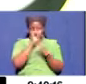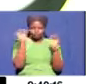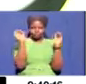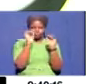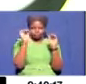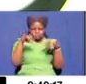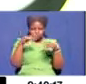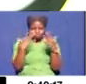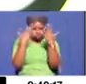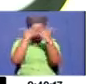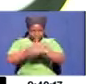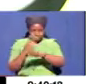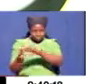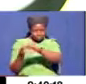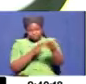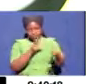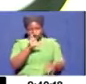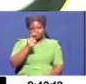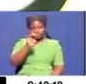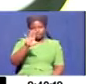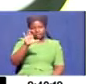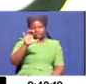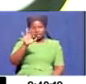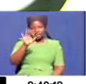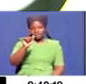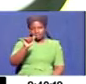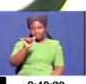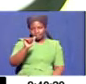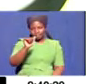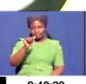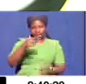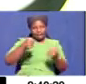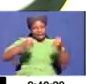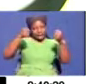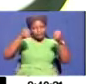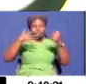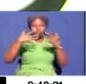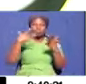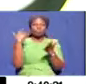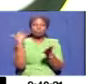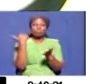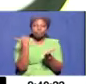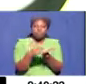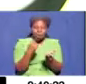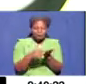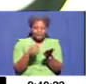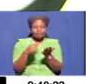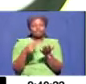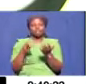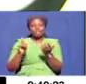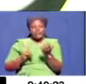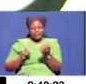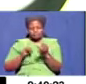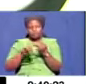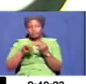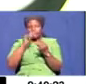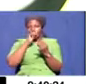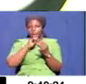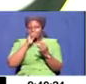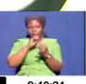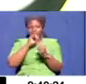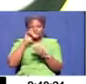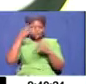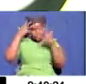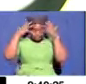the local scene, the CECAFA Cup. Uganda's Lady Doves FC and Tanzania's Simba Queens began their CECAFA Cup